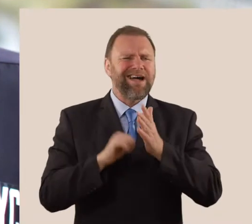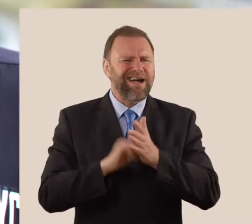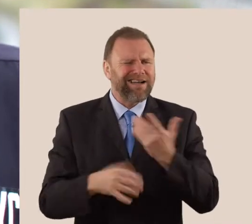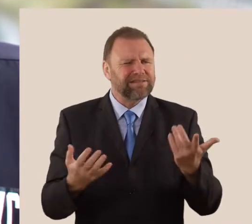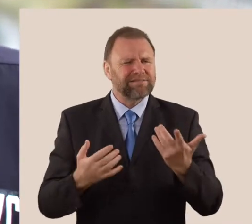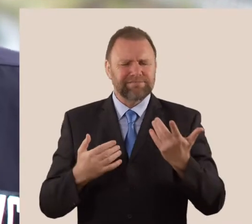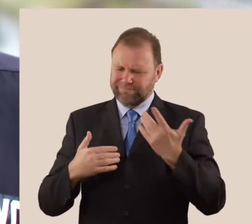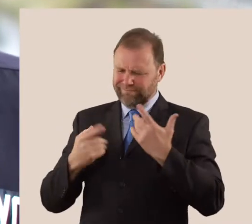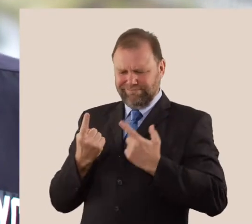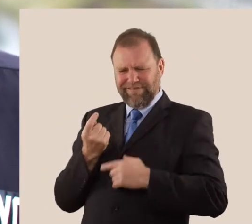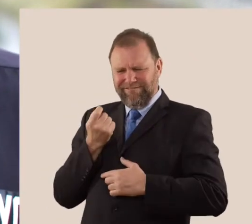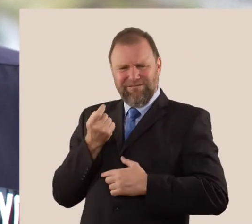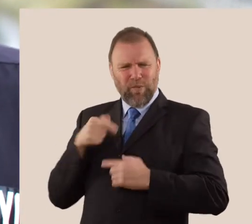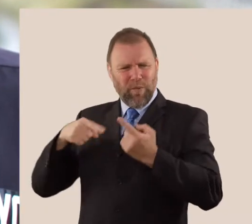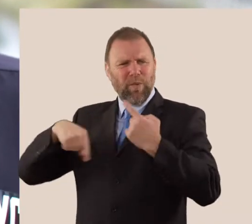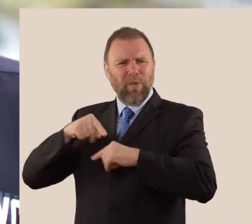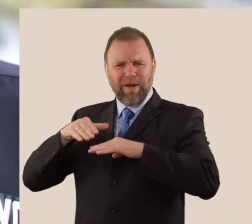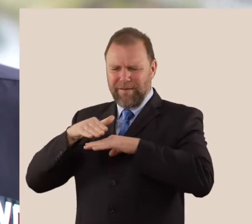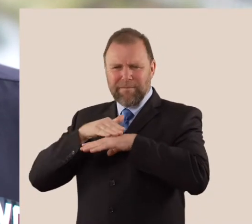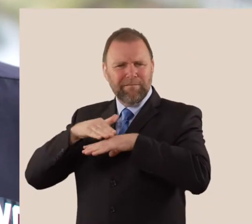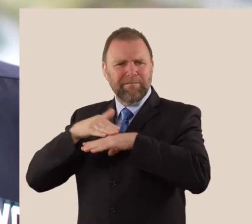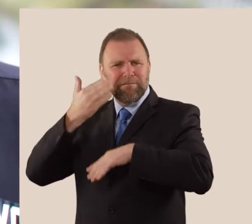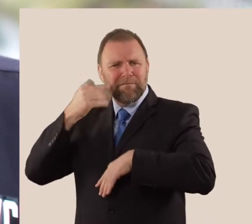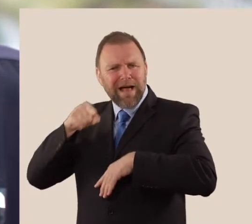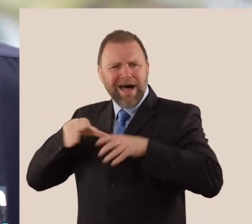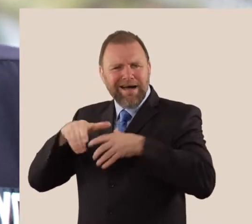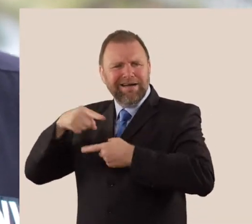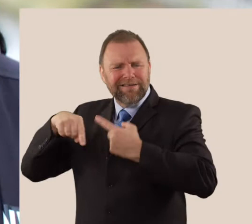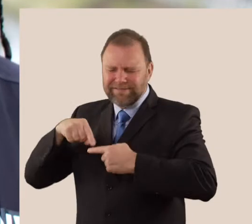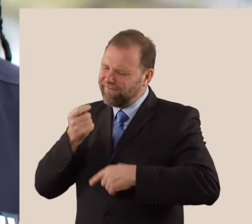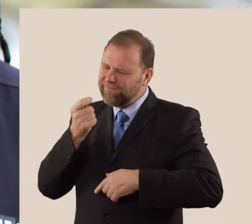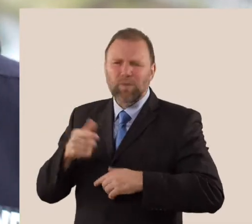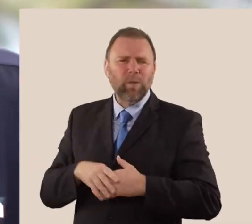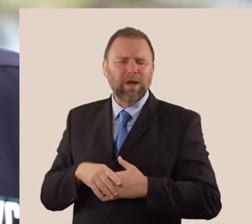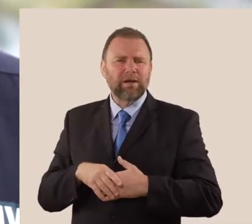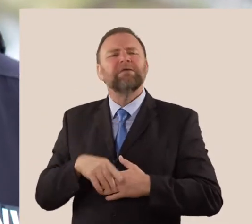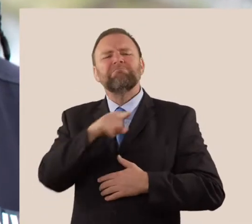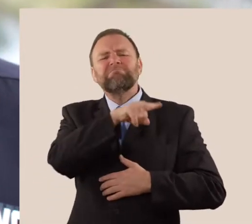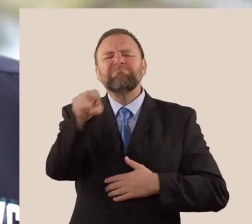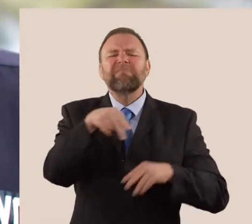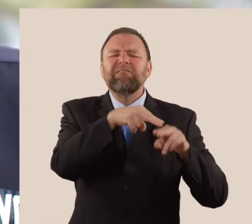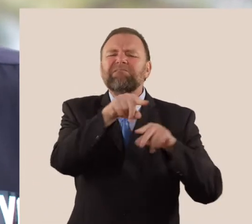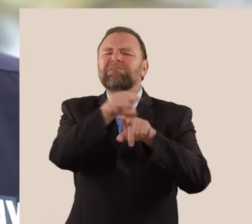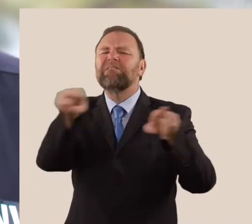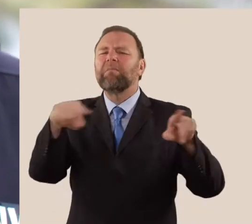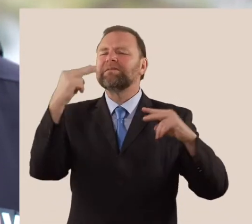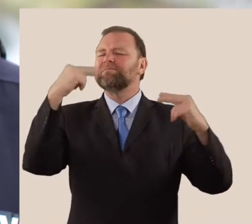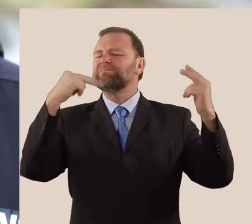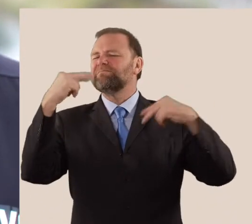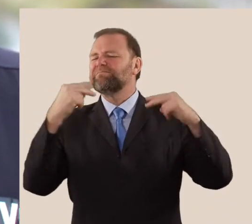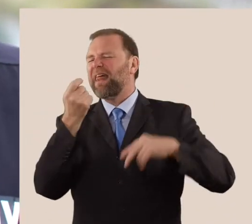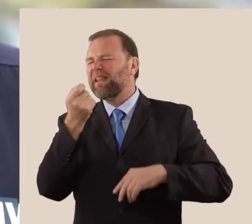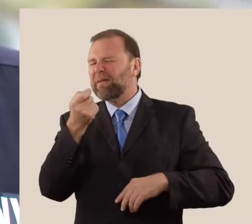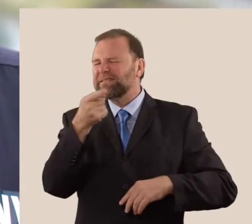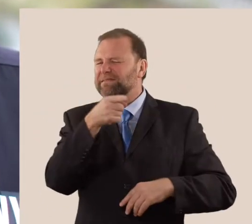came from a black, Asian, ethnically diverse background. We used to get, looked down a little bit by the other,